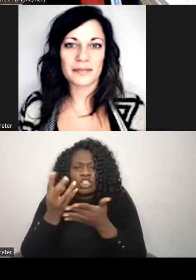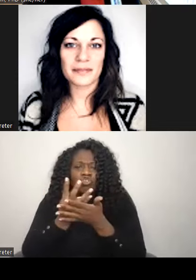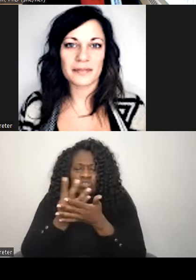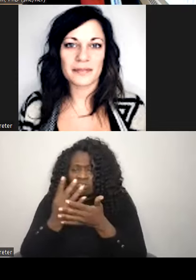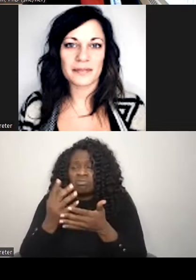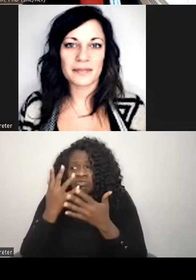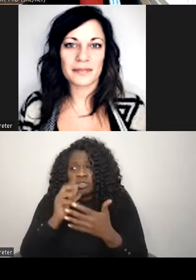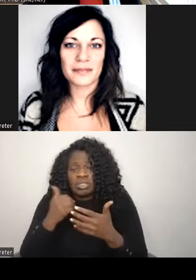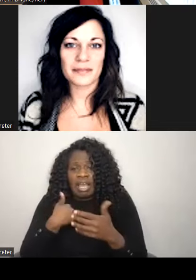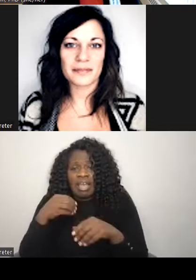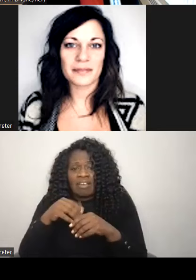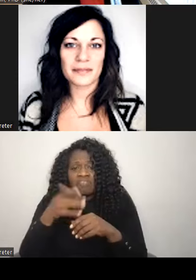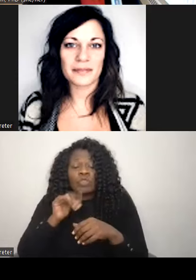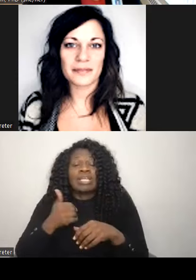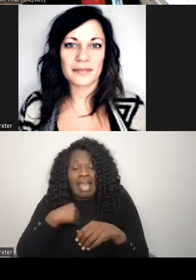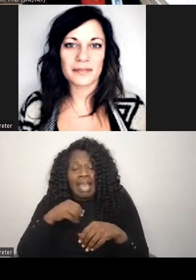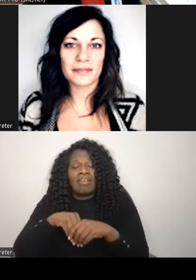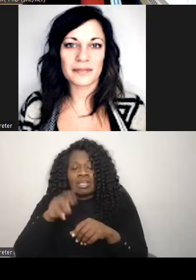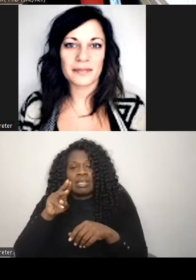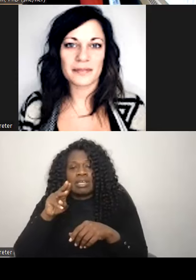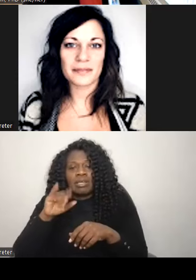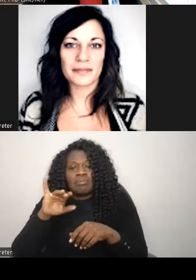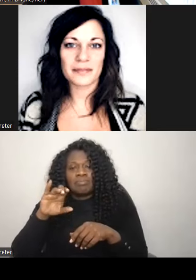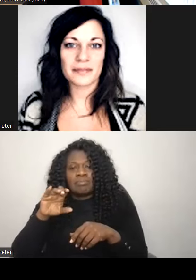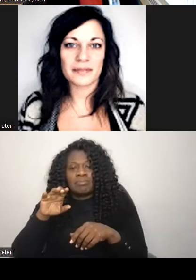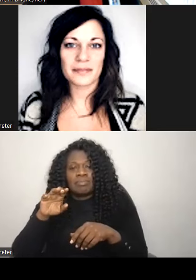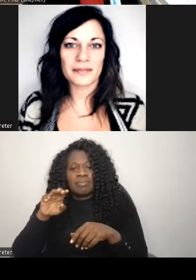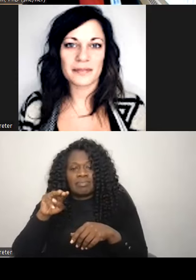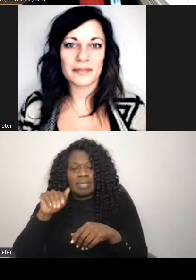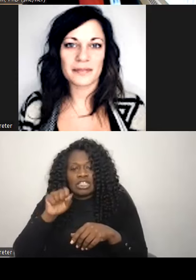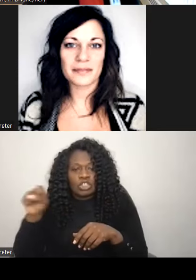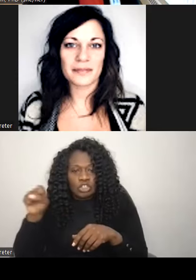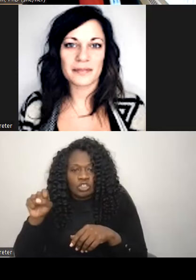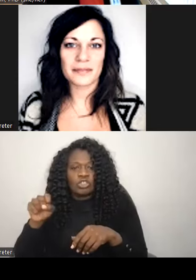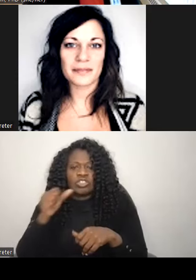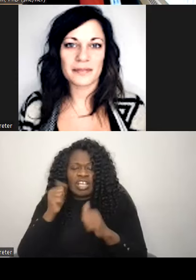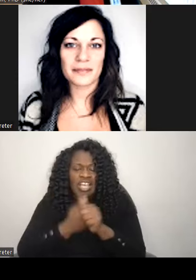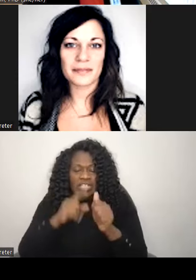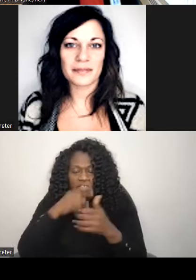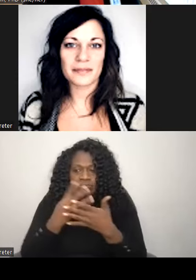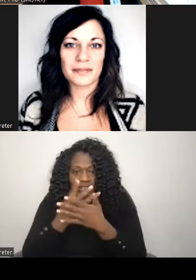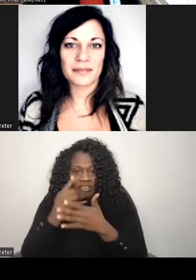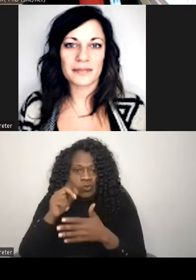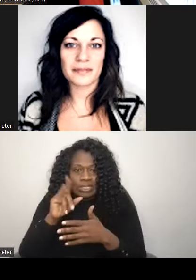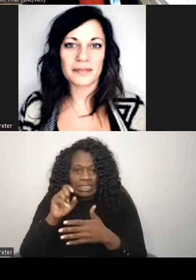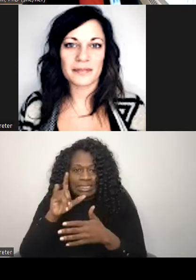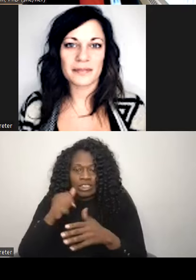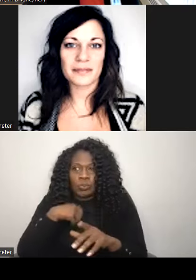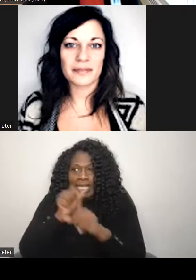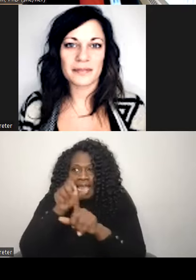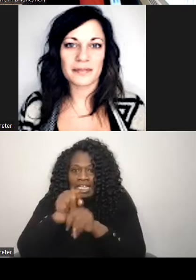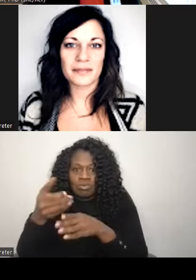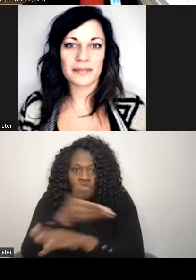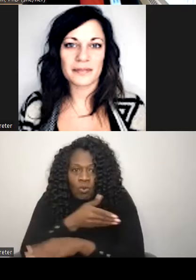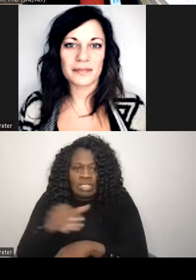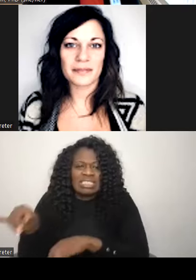in Massachusetts. So every child is screened by kindergarten for dyslexia, to make sure that we're catching things. Similarly,